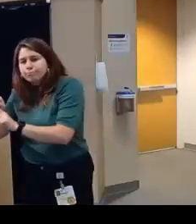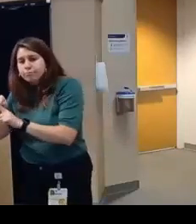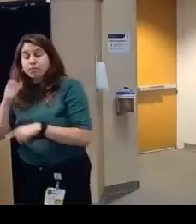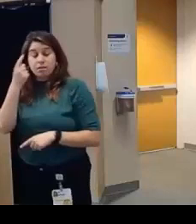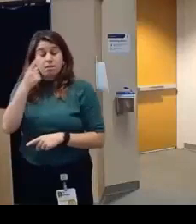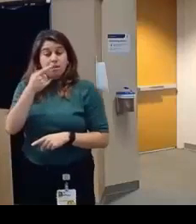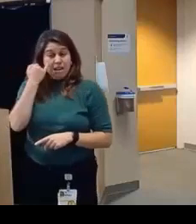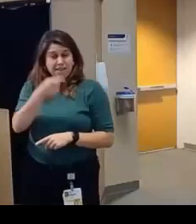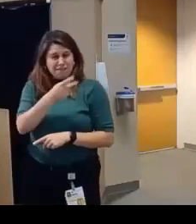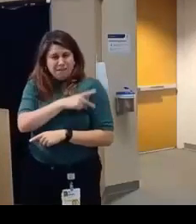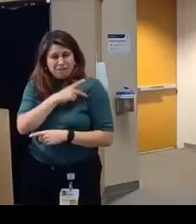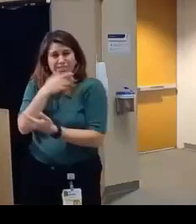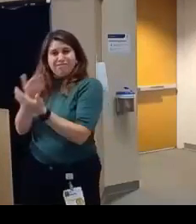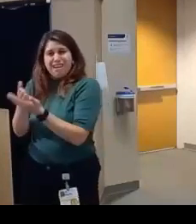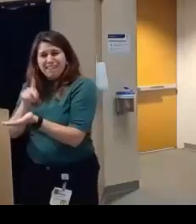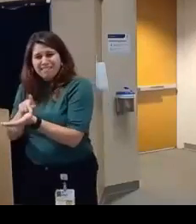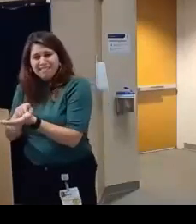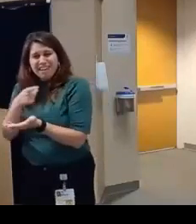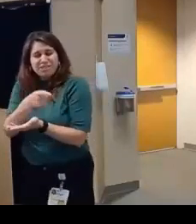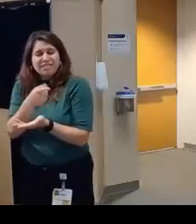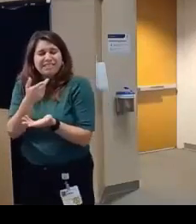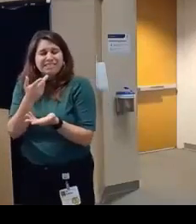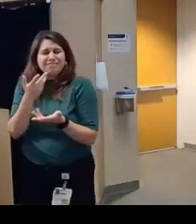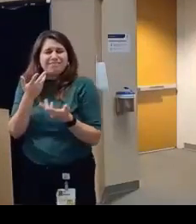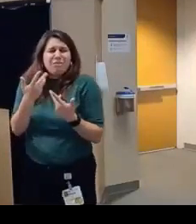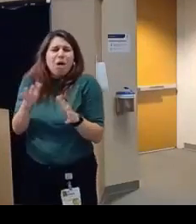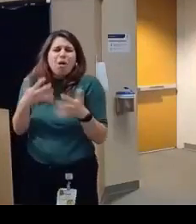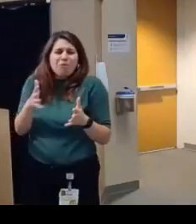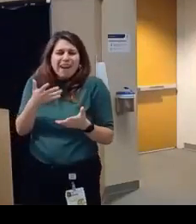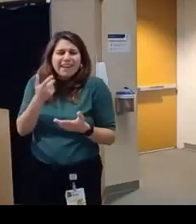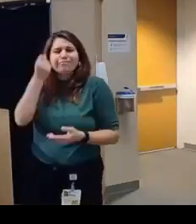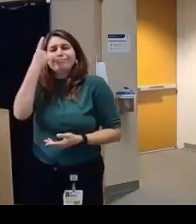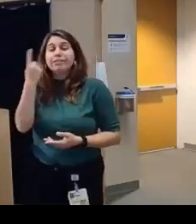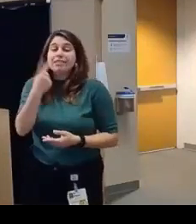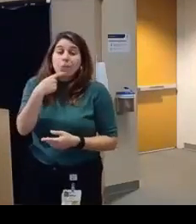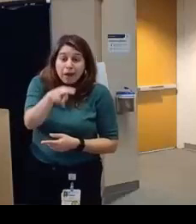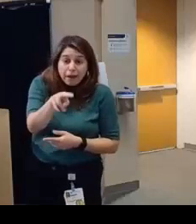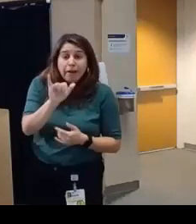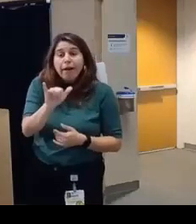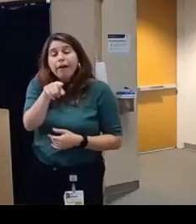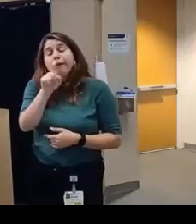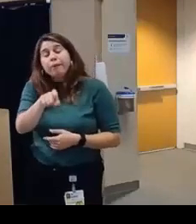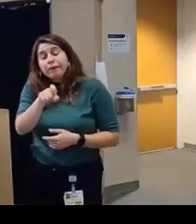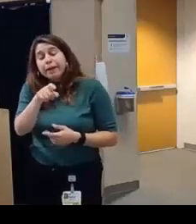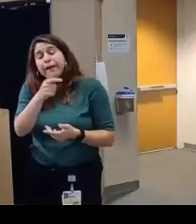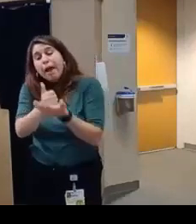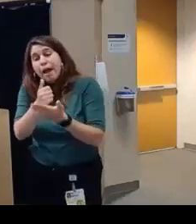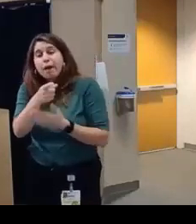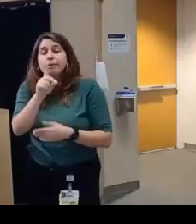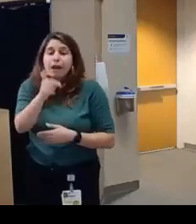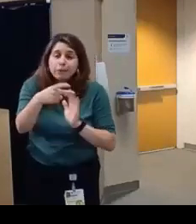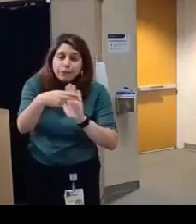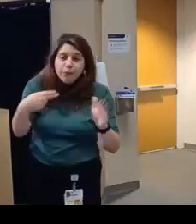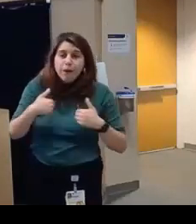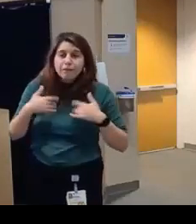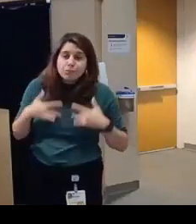psychiatry, the patient has to some degree bought into it, right? They're there because somebody diagnosed it, somebody said that you probably need help, they've themselves